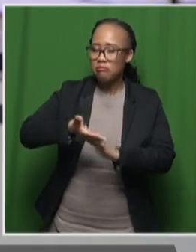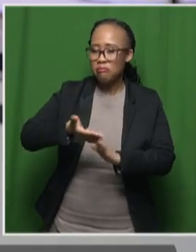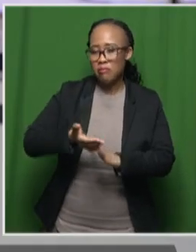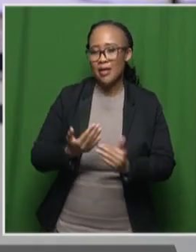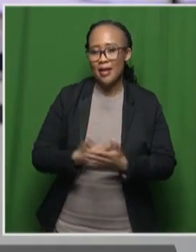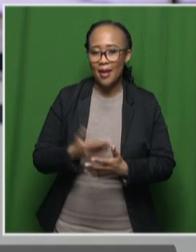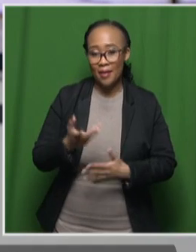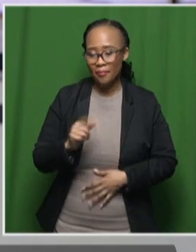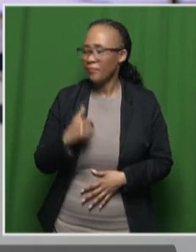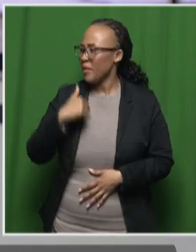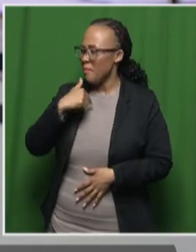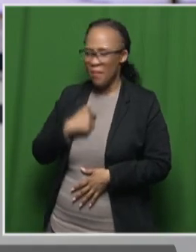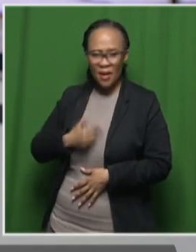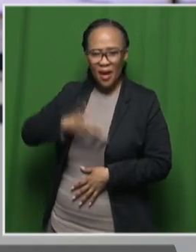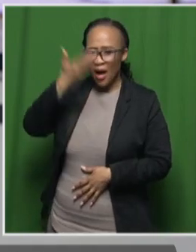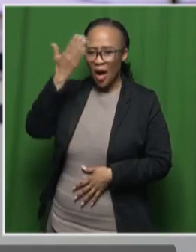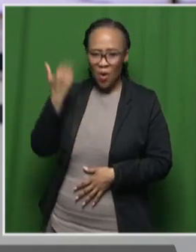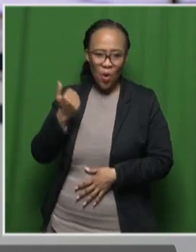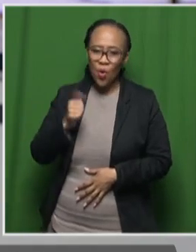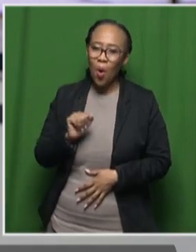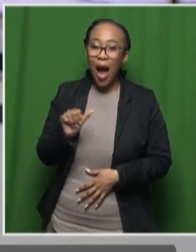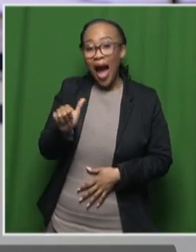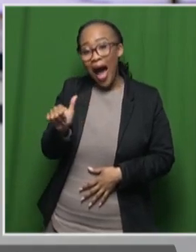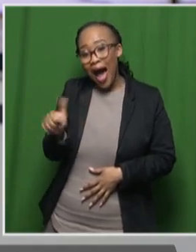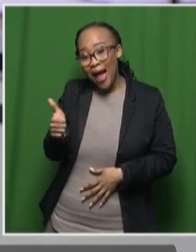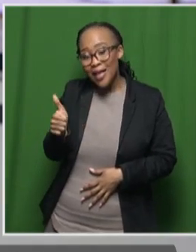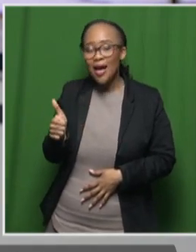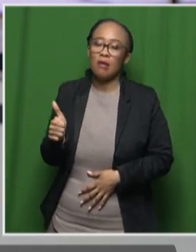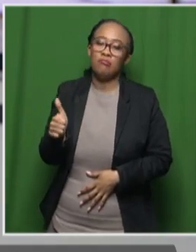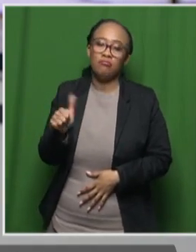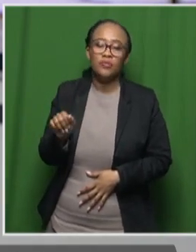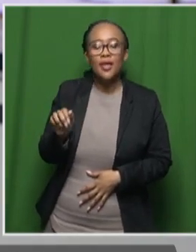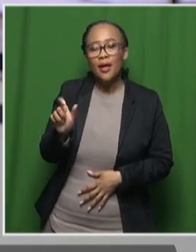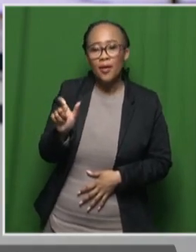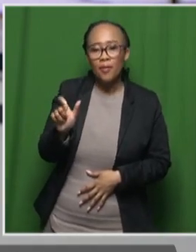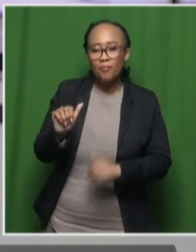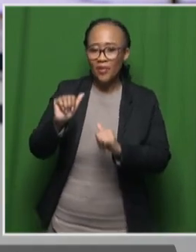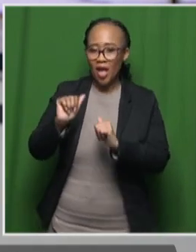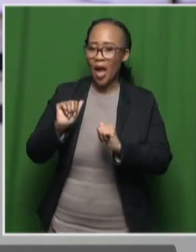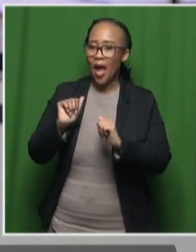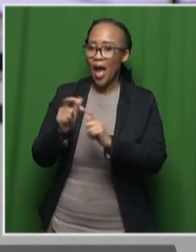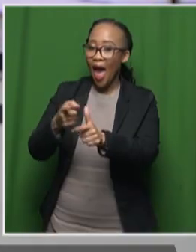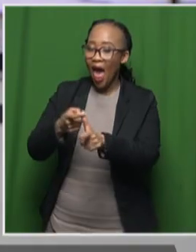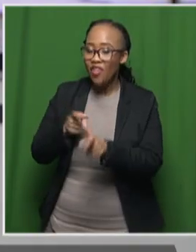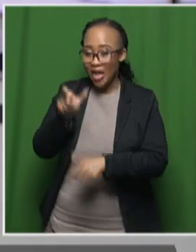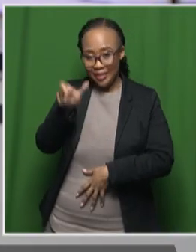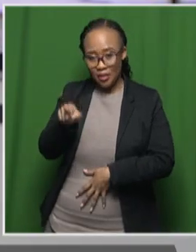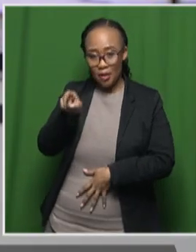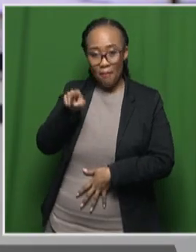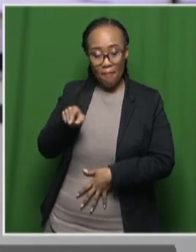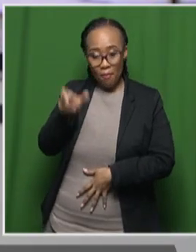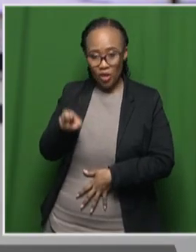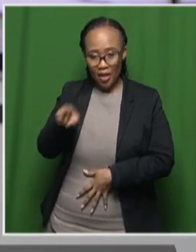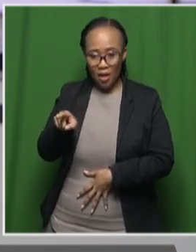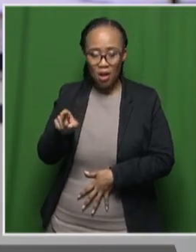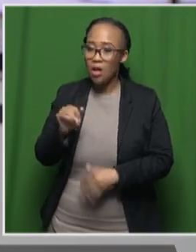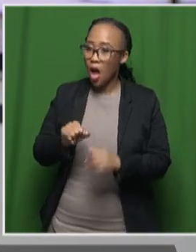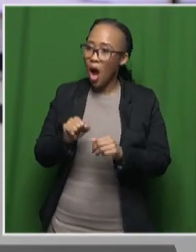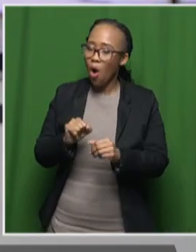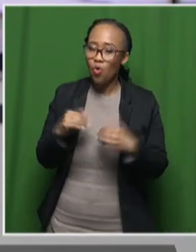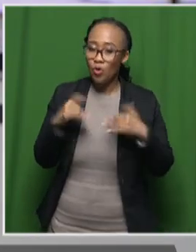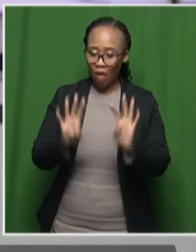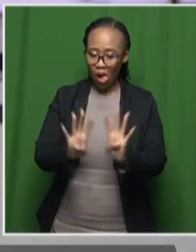another athlete that talks himself up so big and delivers. Most guys will keep quiet. They'll try to do their talking on the track, win a medal, and then